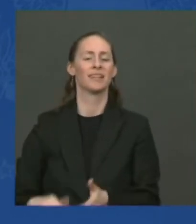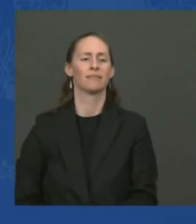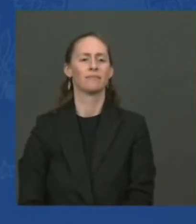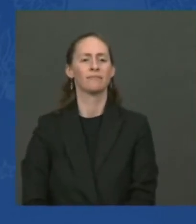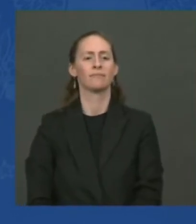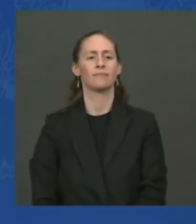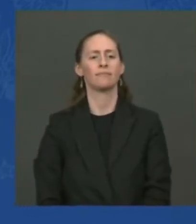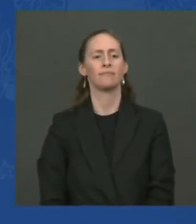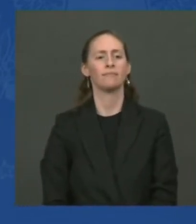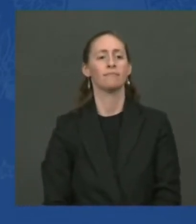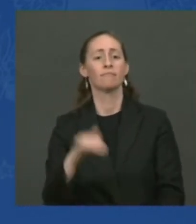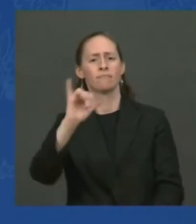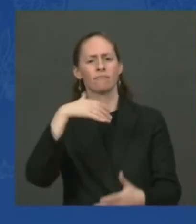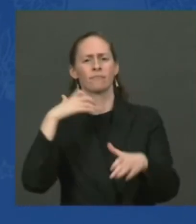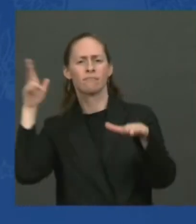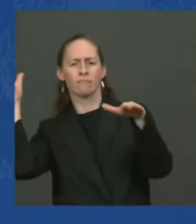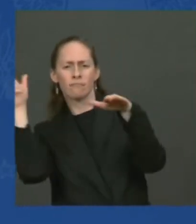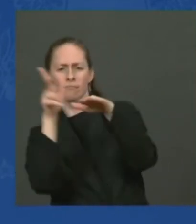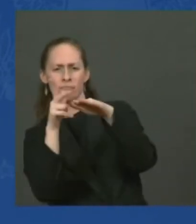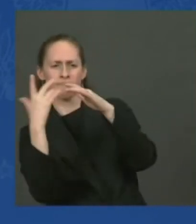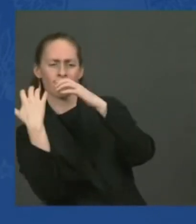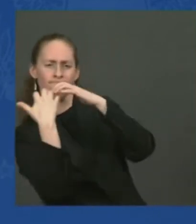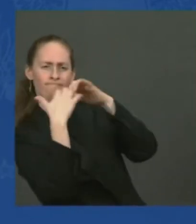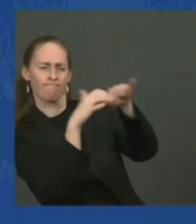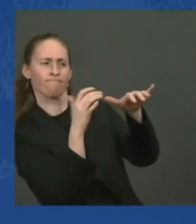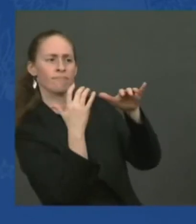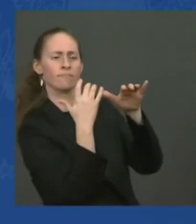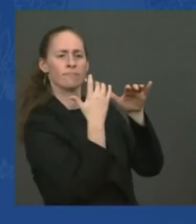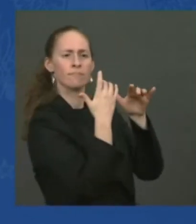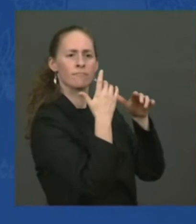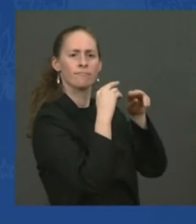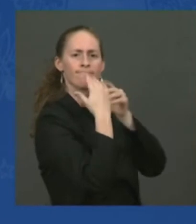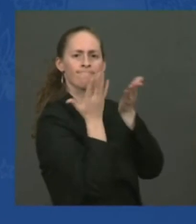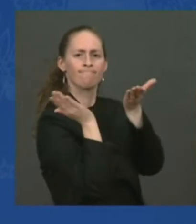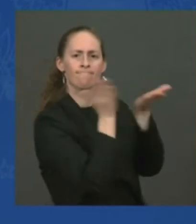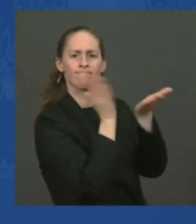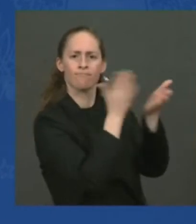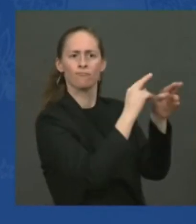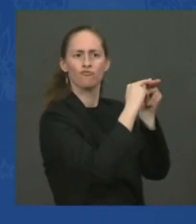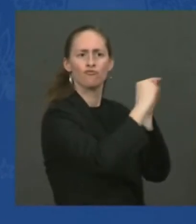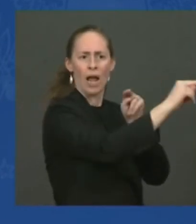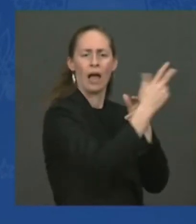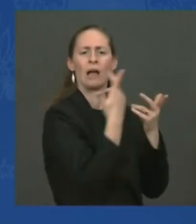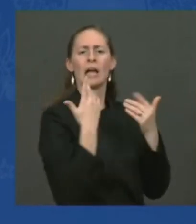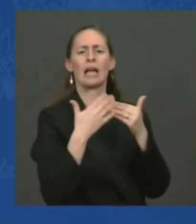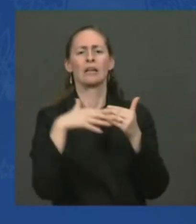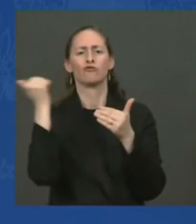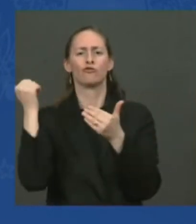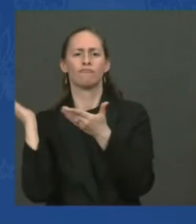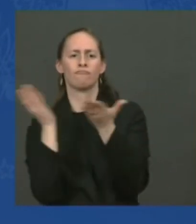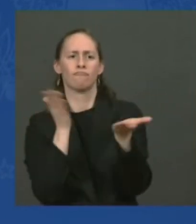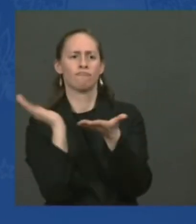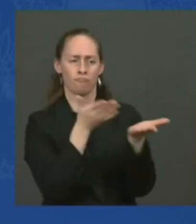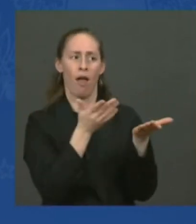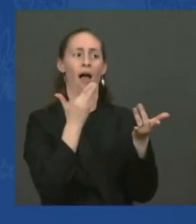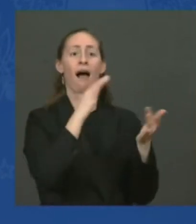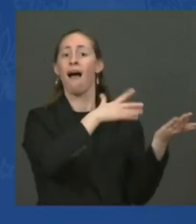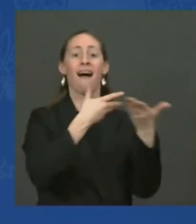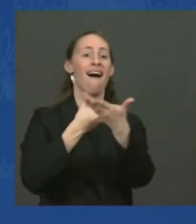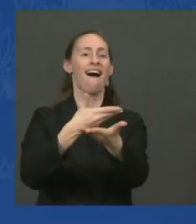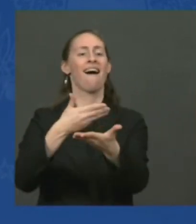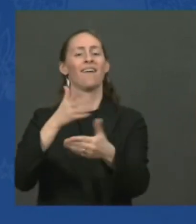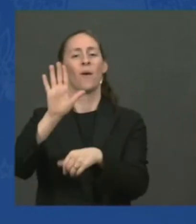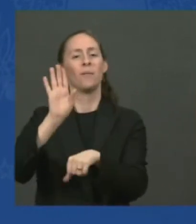rail to make it easier for companies to get goods to market, reduce supply chain bottlenecks as we're experiencing now, and lower